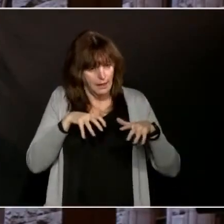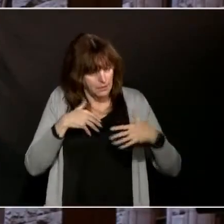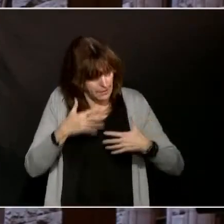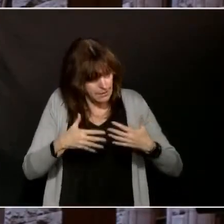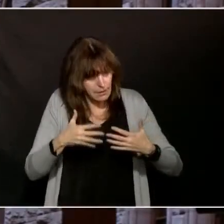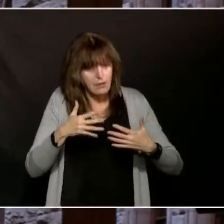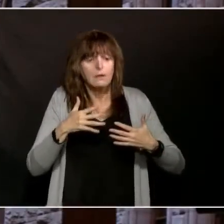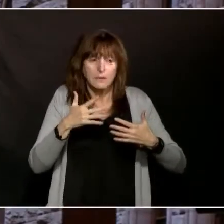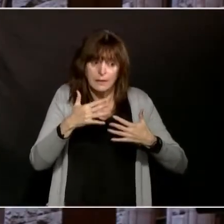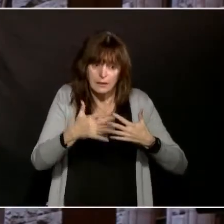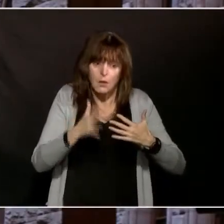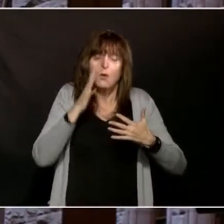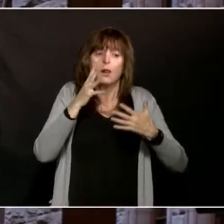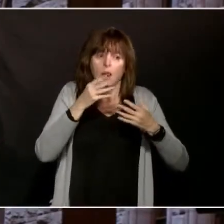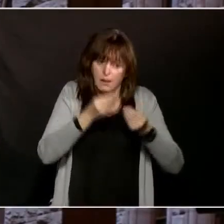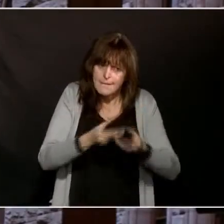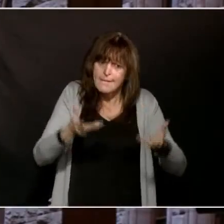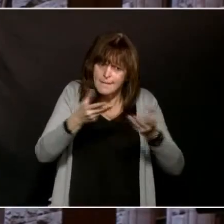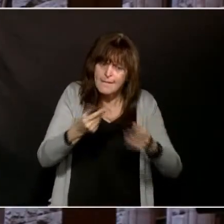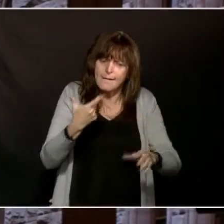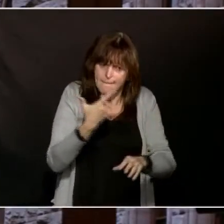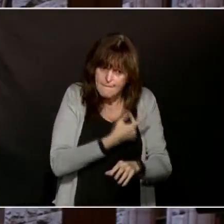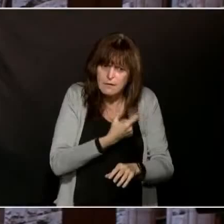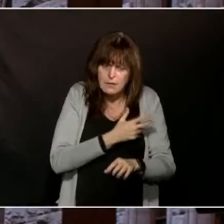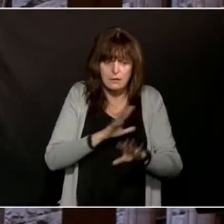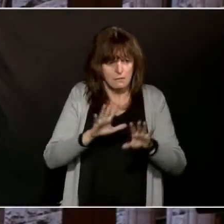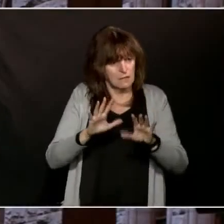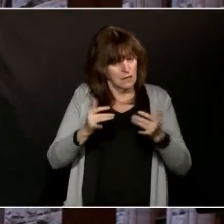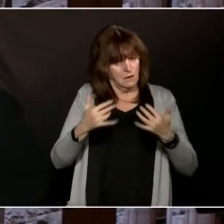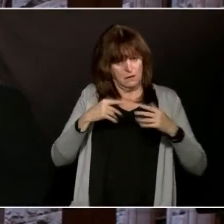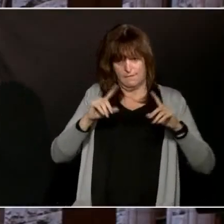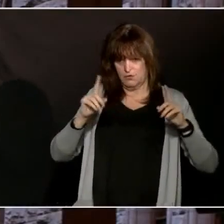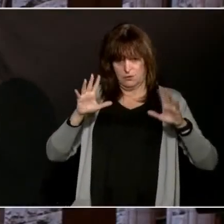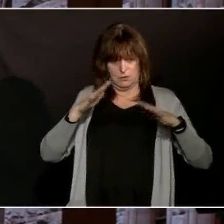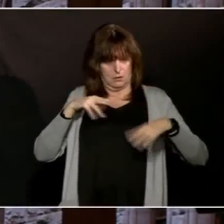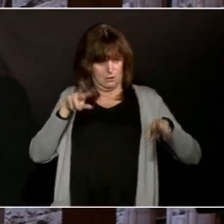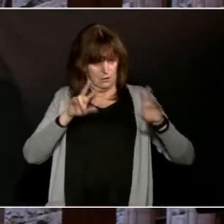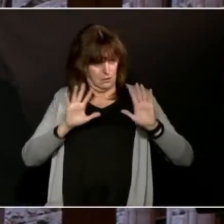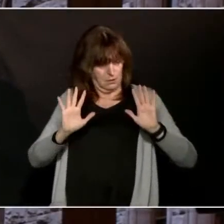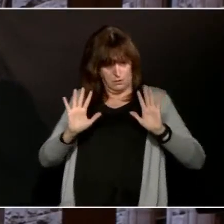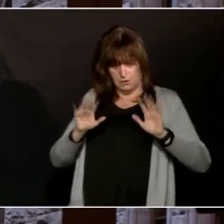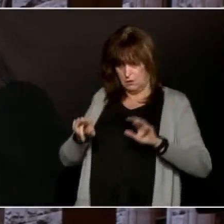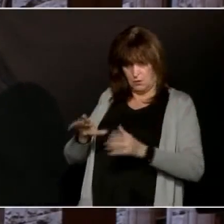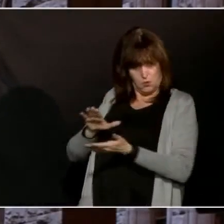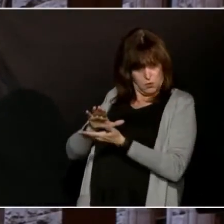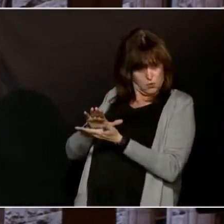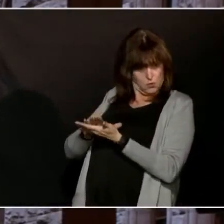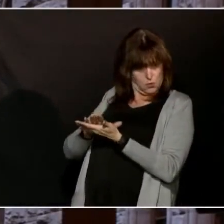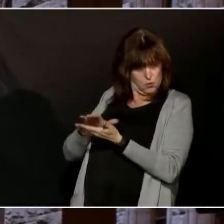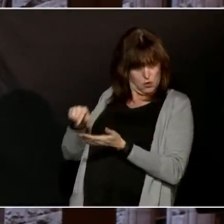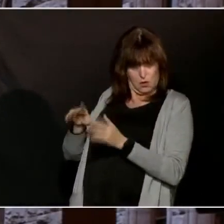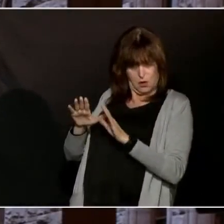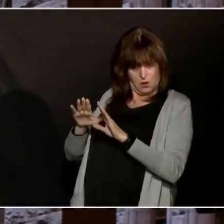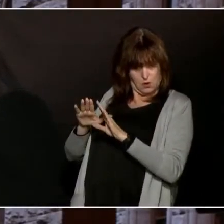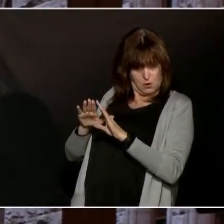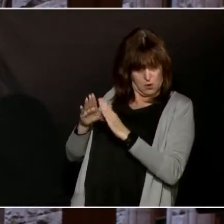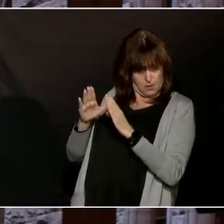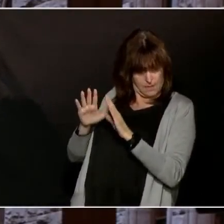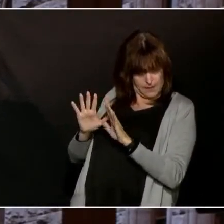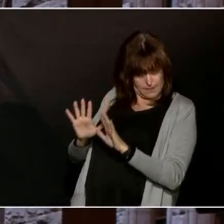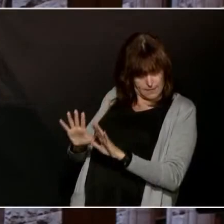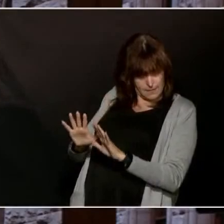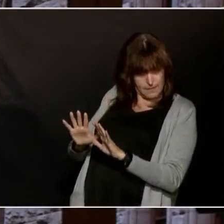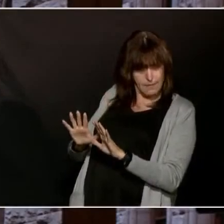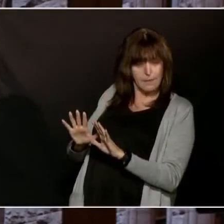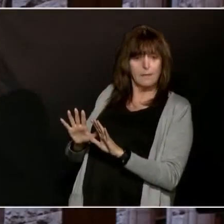that we want to assess before we make recommendations further. So the school opening is not the same as the other one. They're independent. And we've been